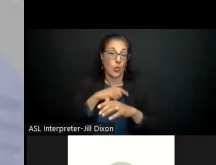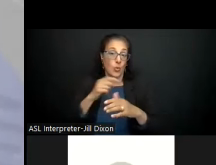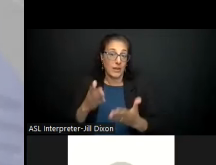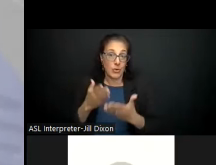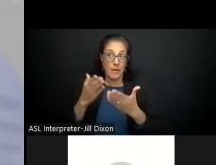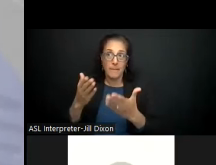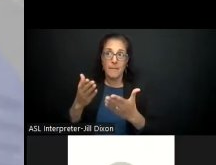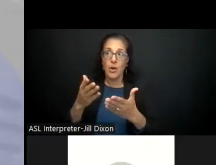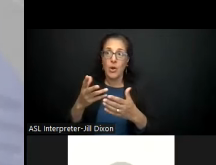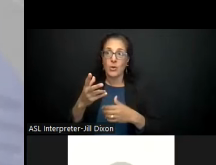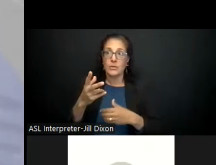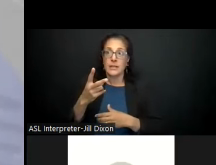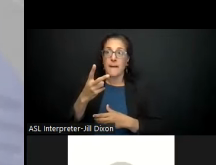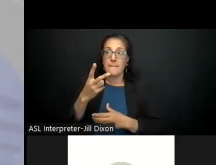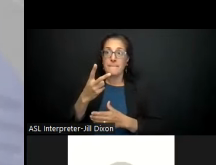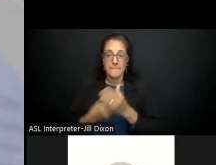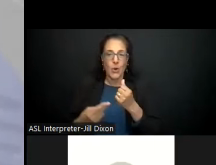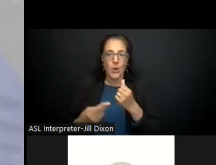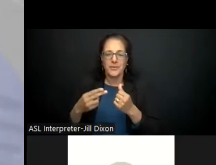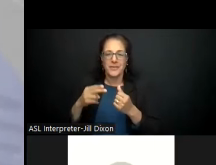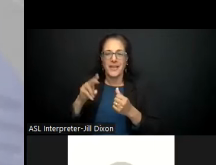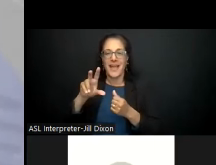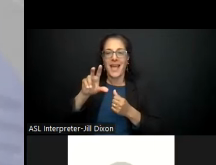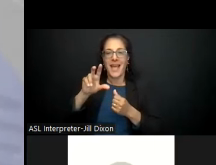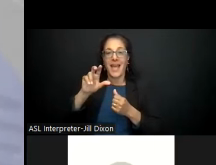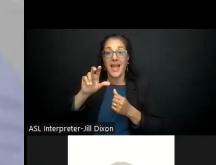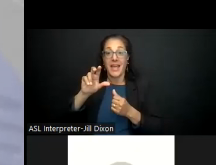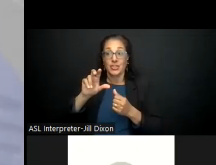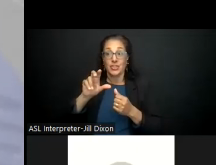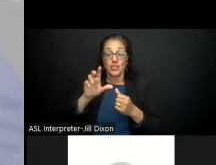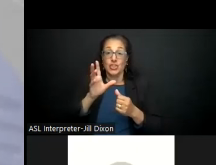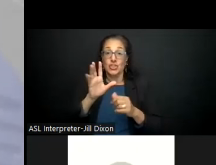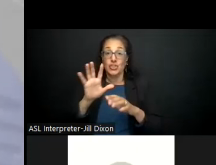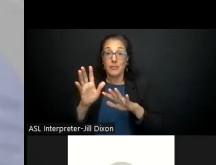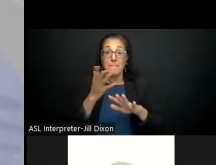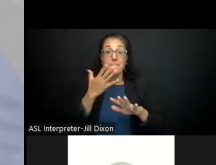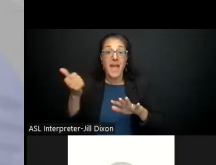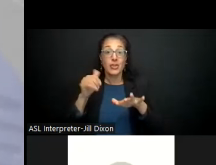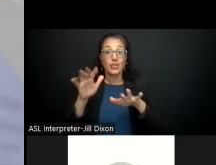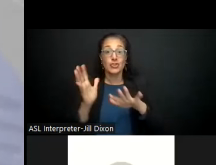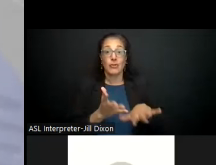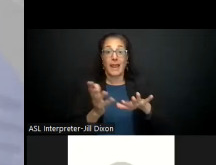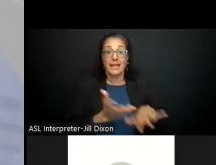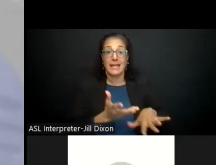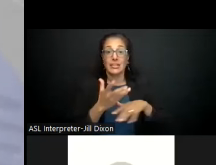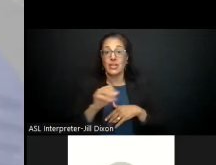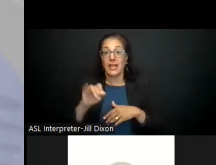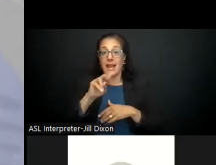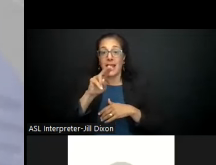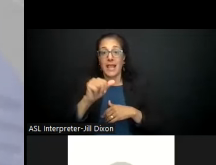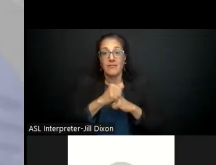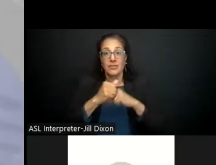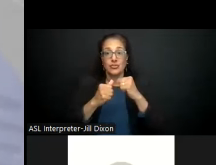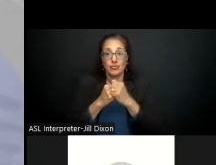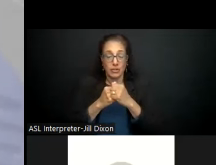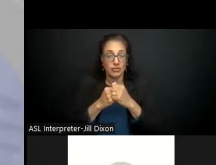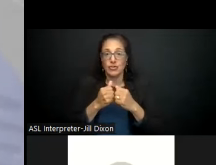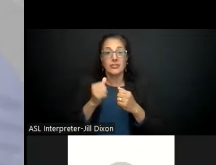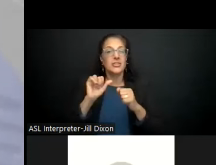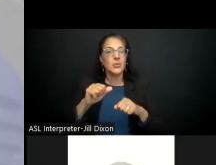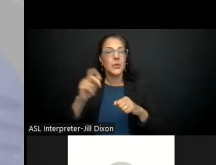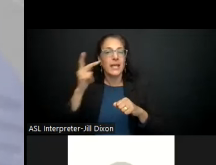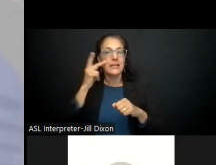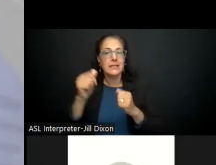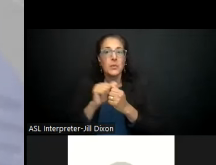both drainage and green infrastructure improvements. Drainage more so in some areas you can see indicated with the